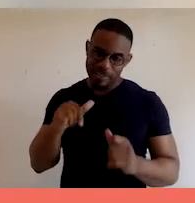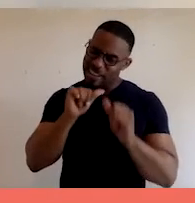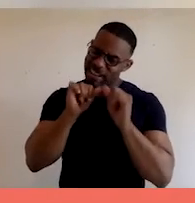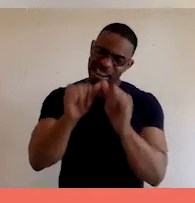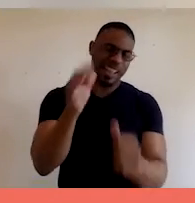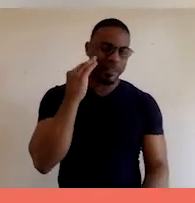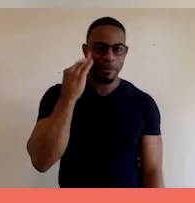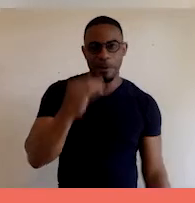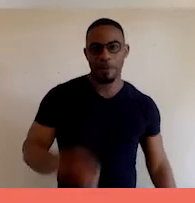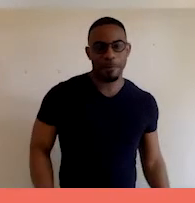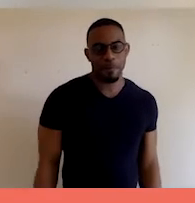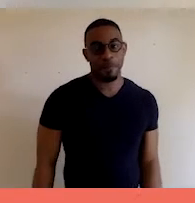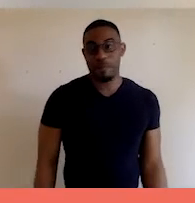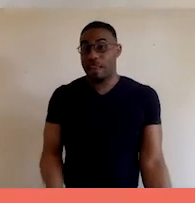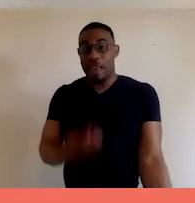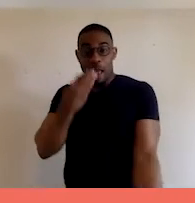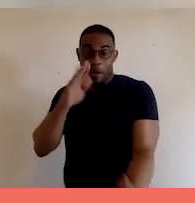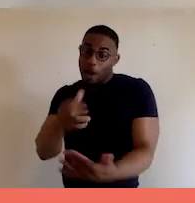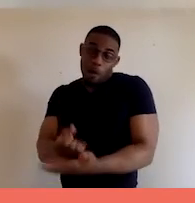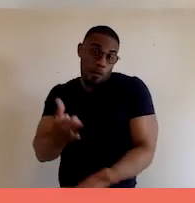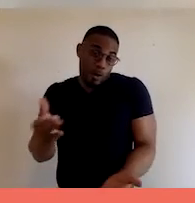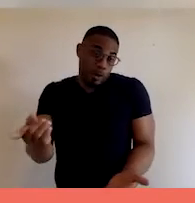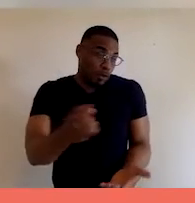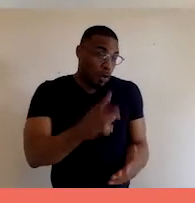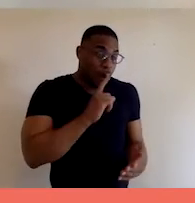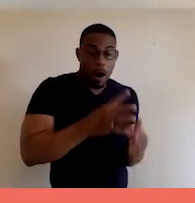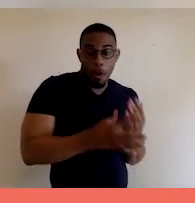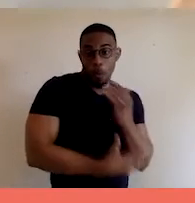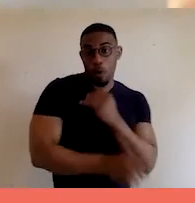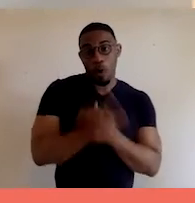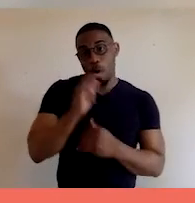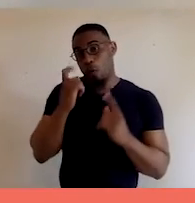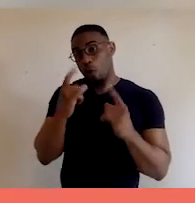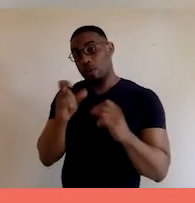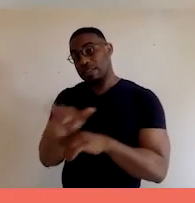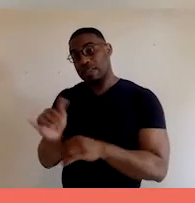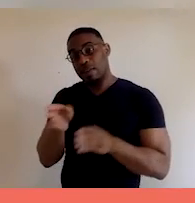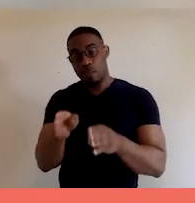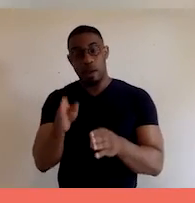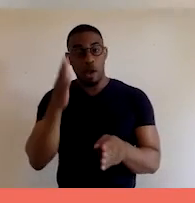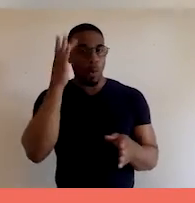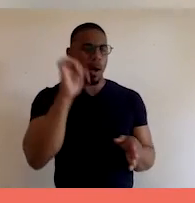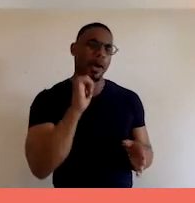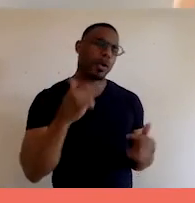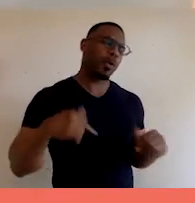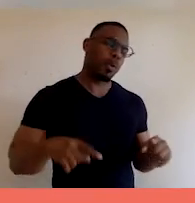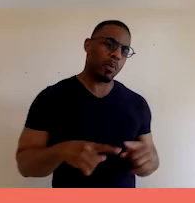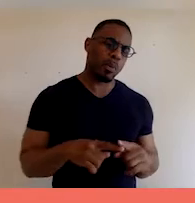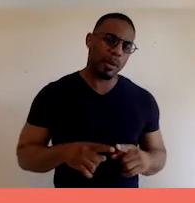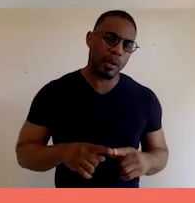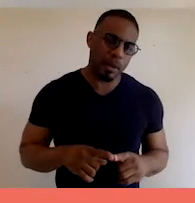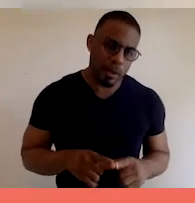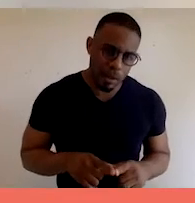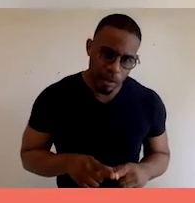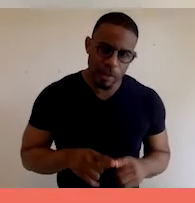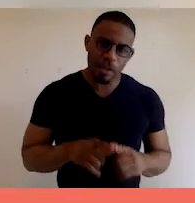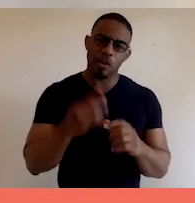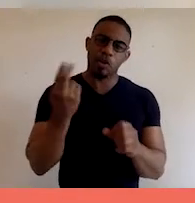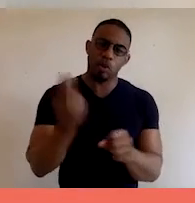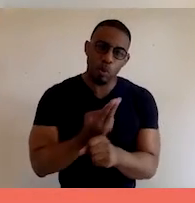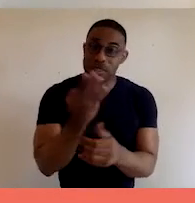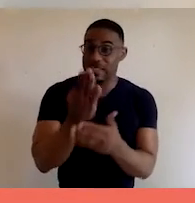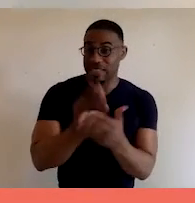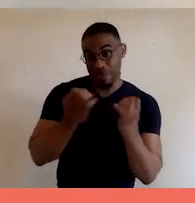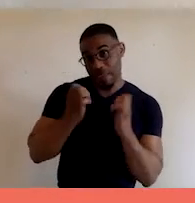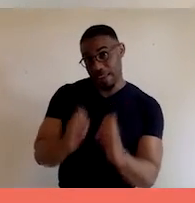experience. I don't care how rich you are, how poor you are, you're going to go the same way. So why don't we utilize some